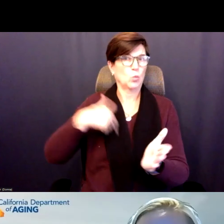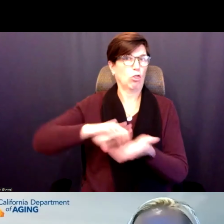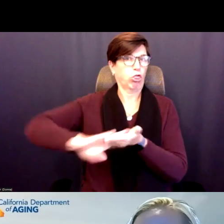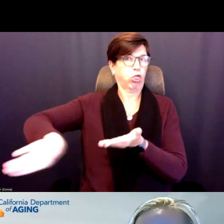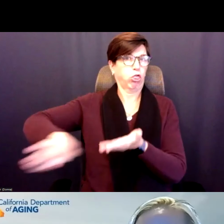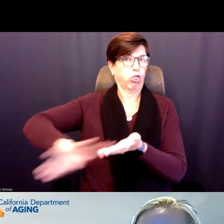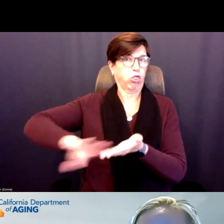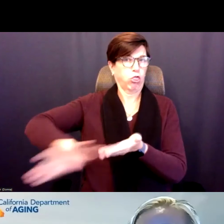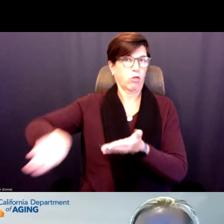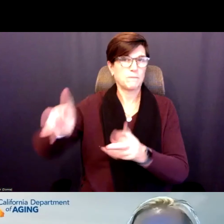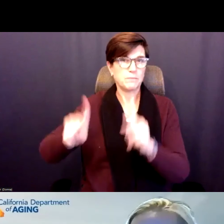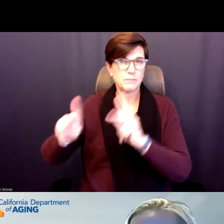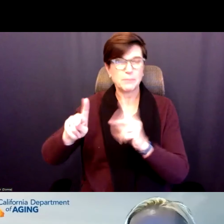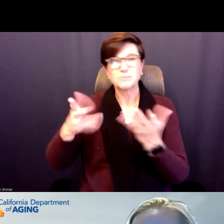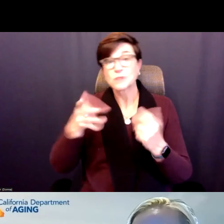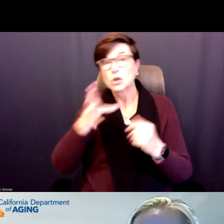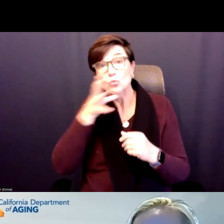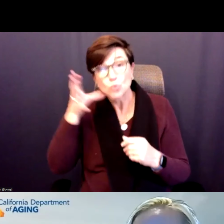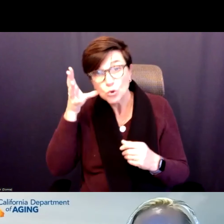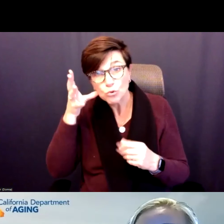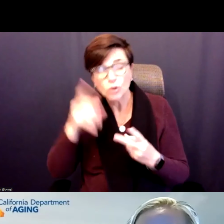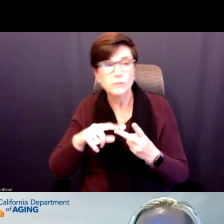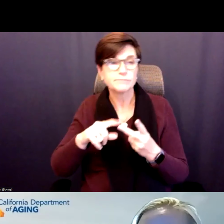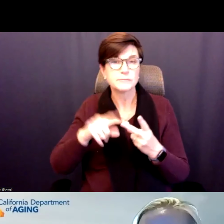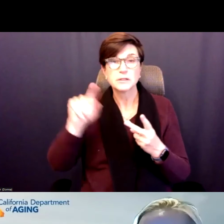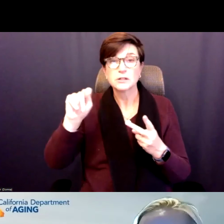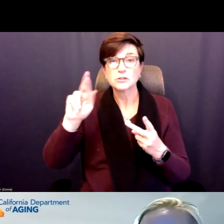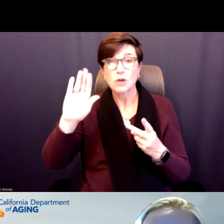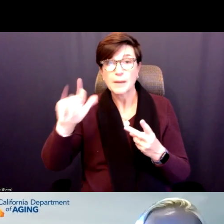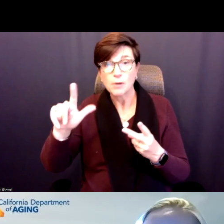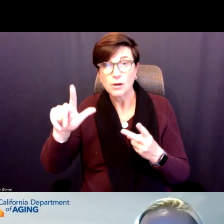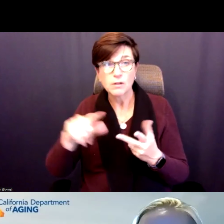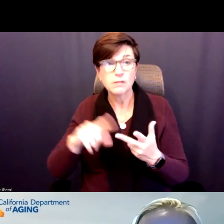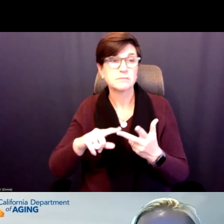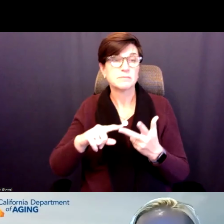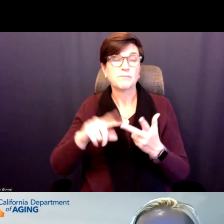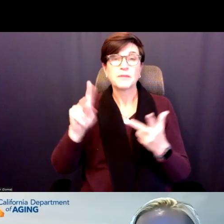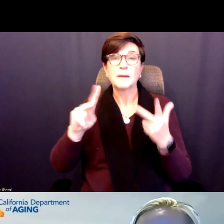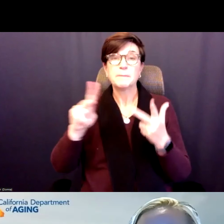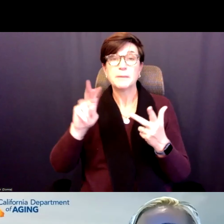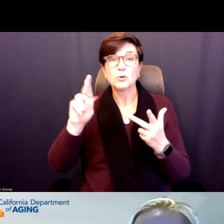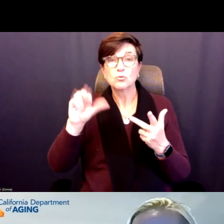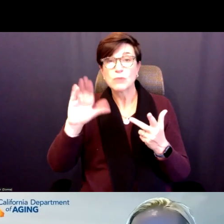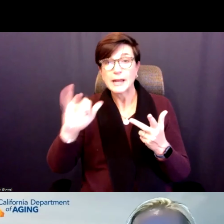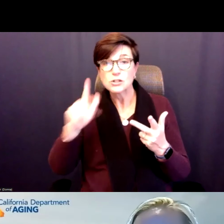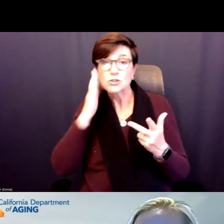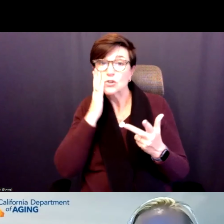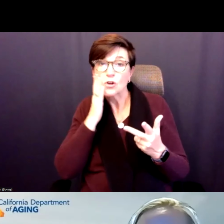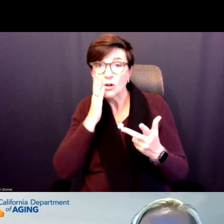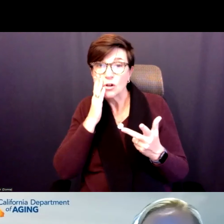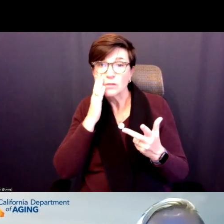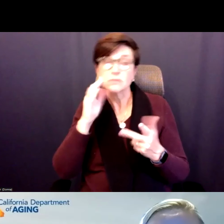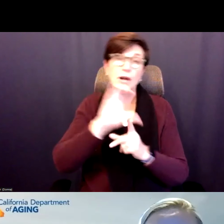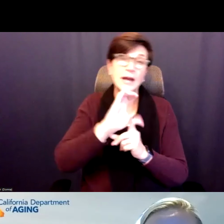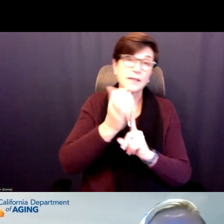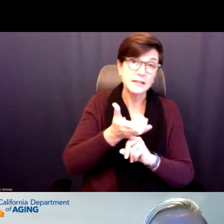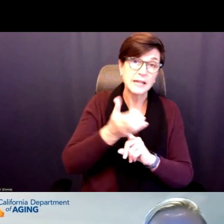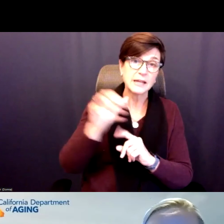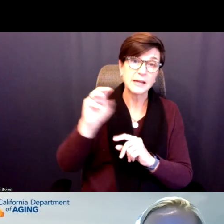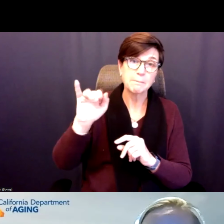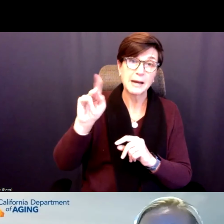communities, rural communities, tribal communities, people from racial and ethnic minority groups, people with disabilities, and